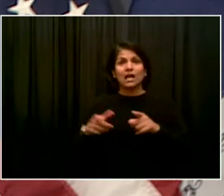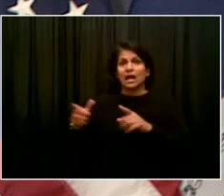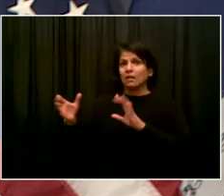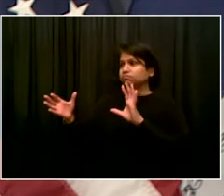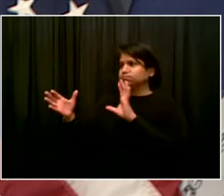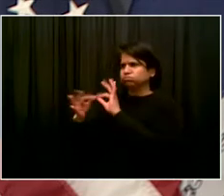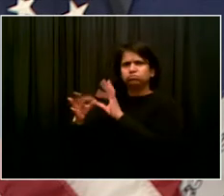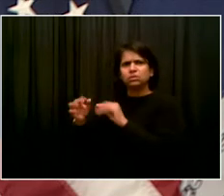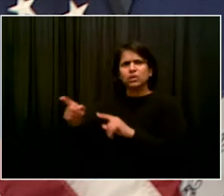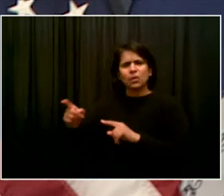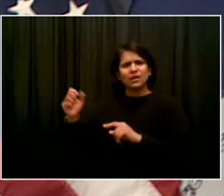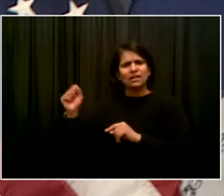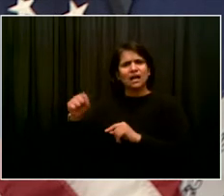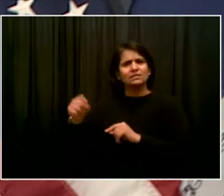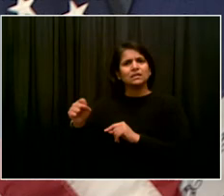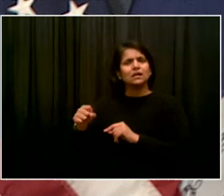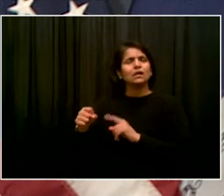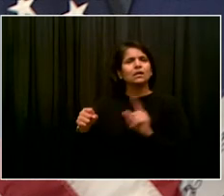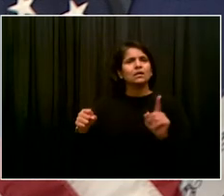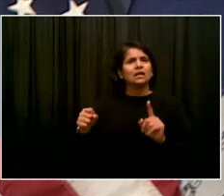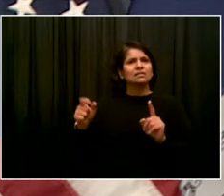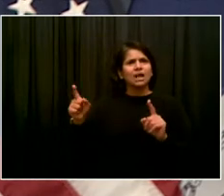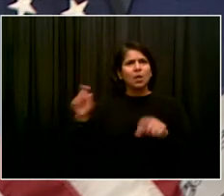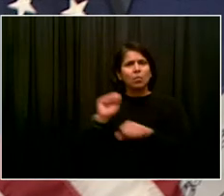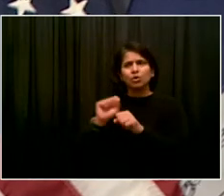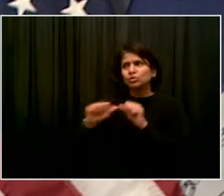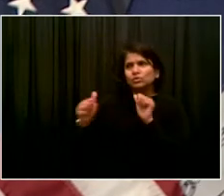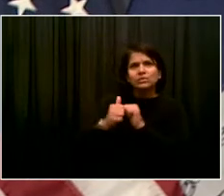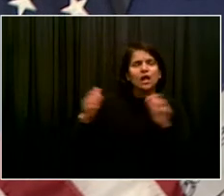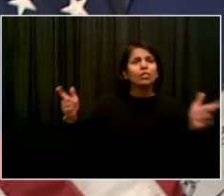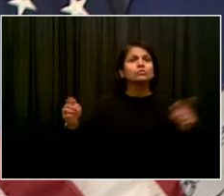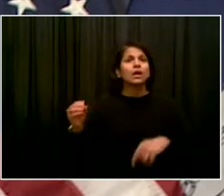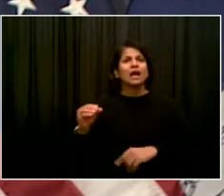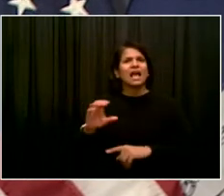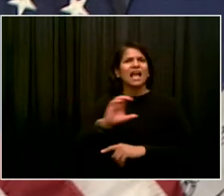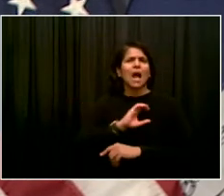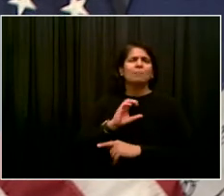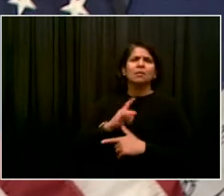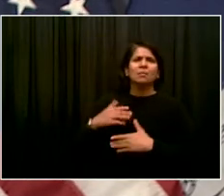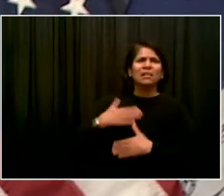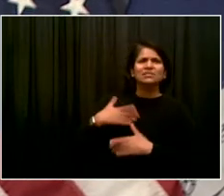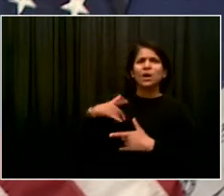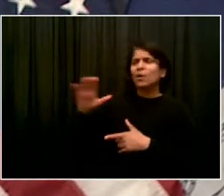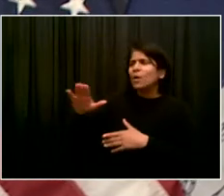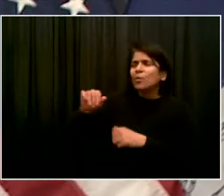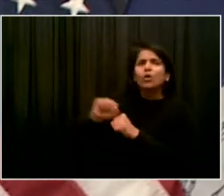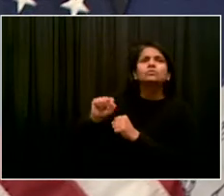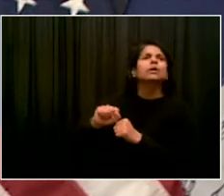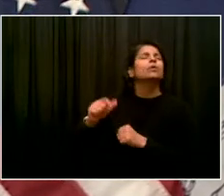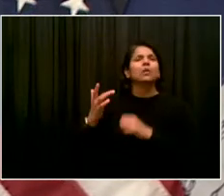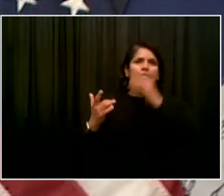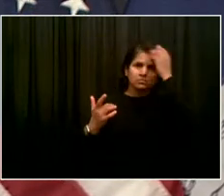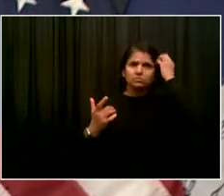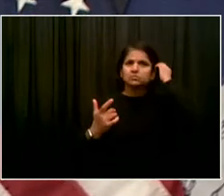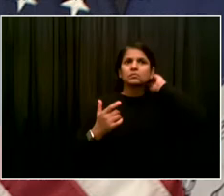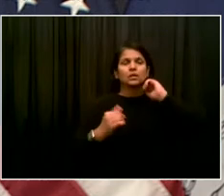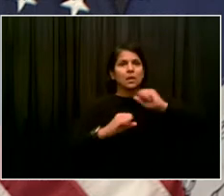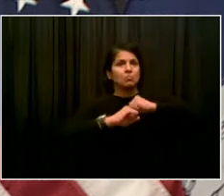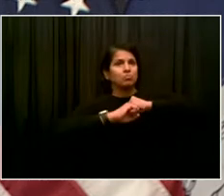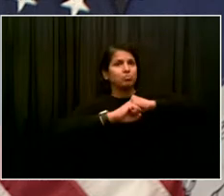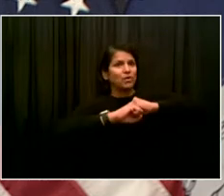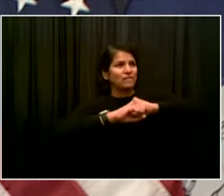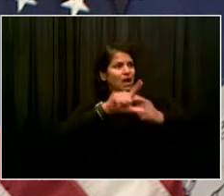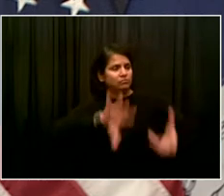And I find that many police officers are appreciative of the work of violence interrupters because they are doing preventative services. They are trying to make sure that acts of violence don't occur in the